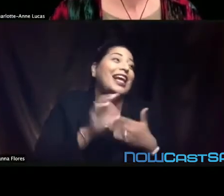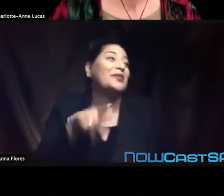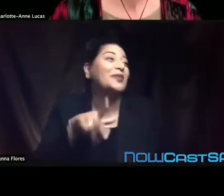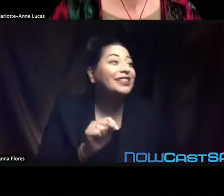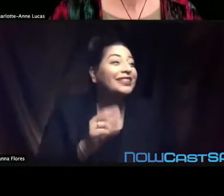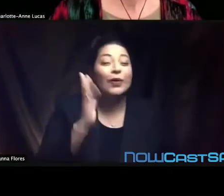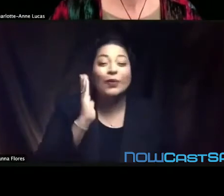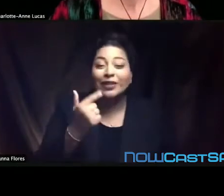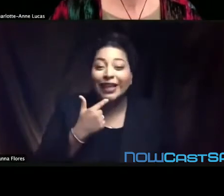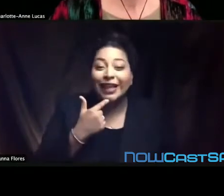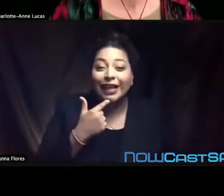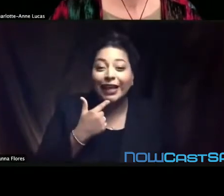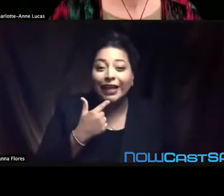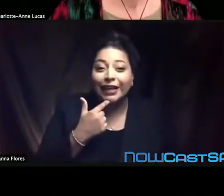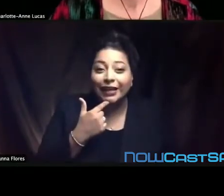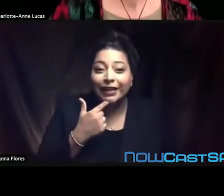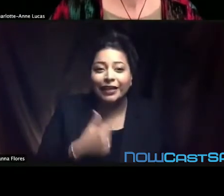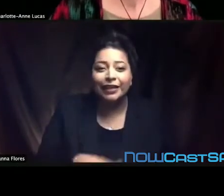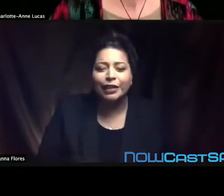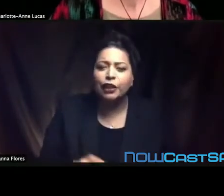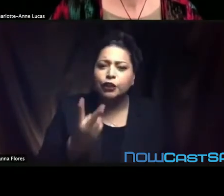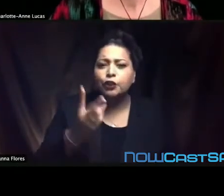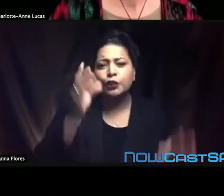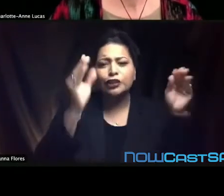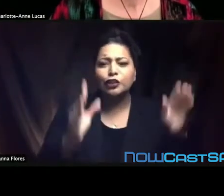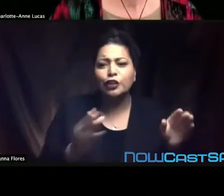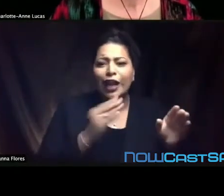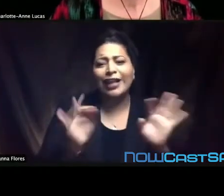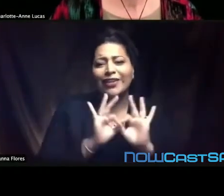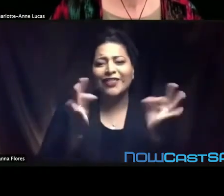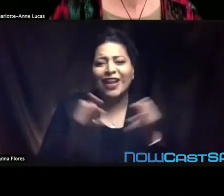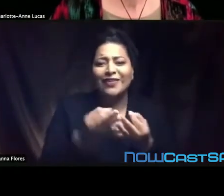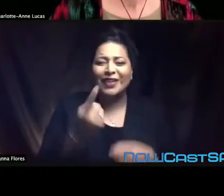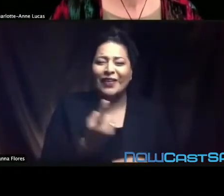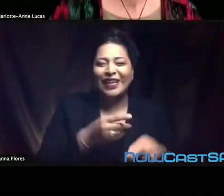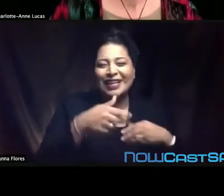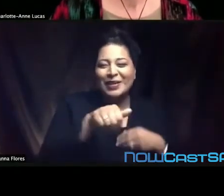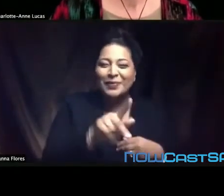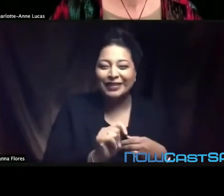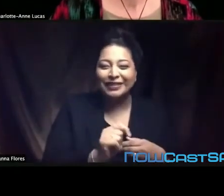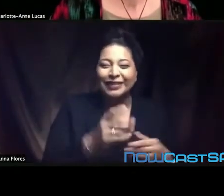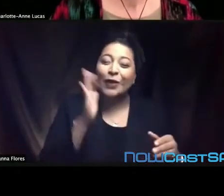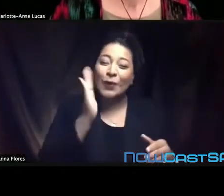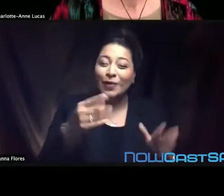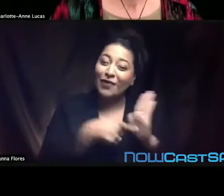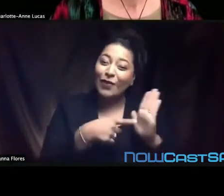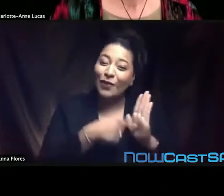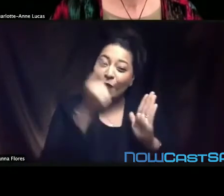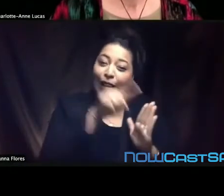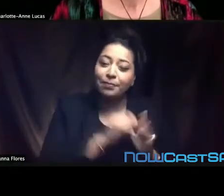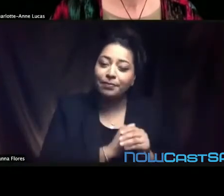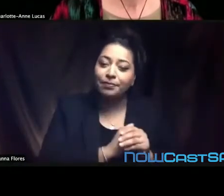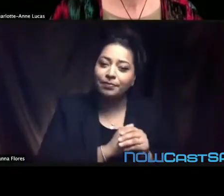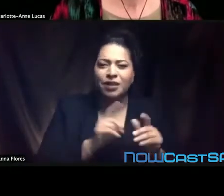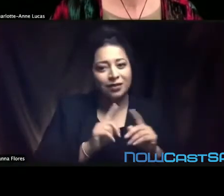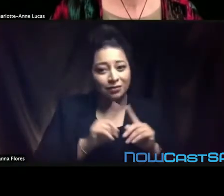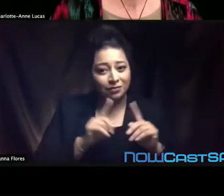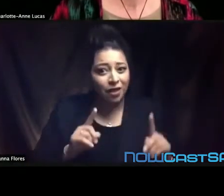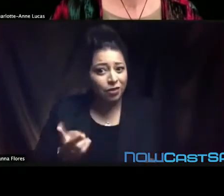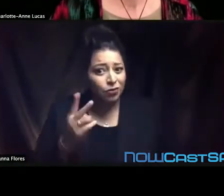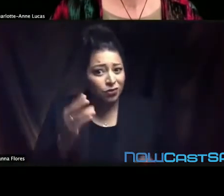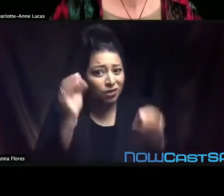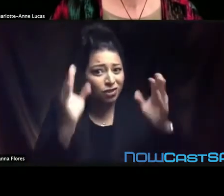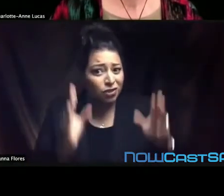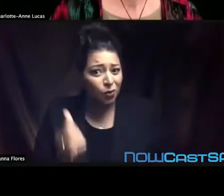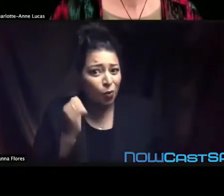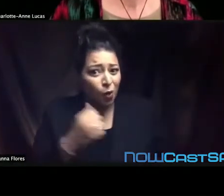they'll say, we can fit two teachers and their family in this unit, and it's going to be affordable for them. But two teachers and their family are not going to move